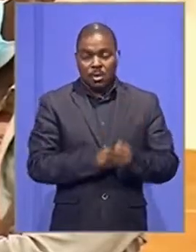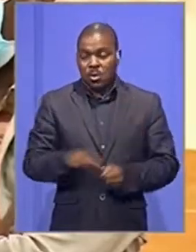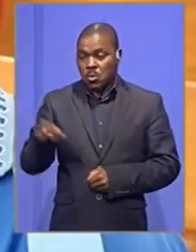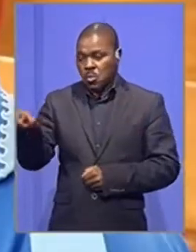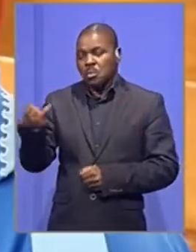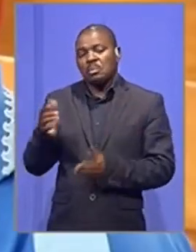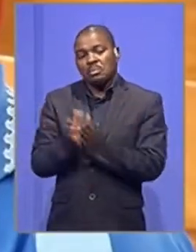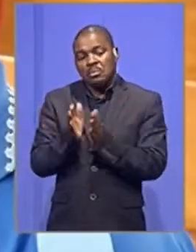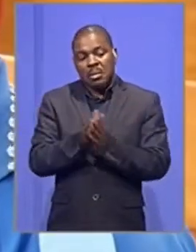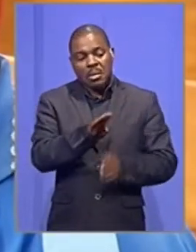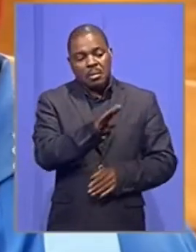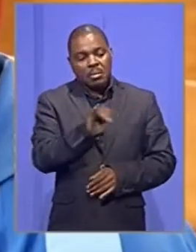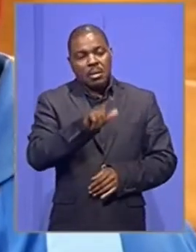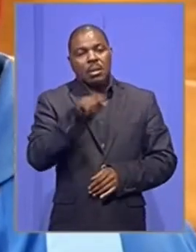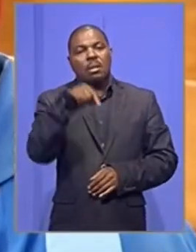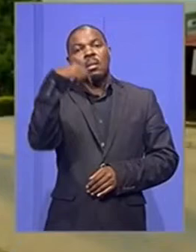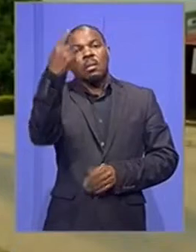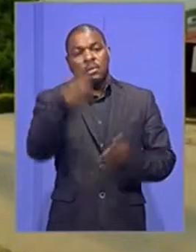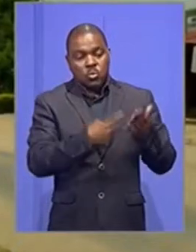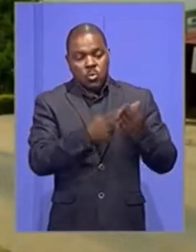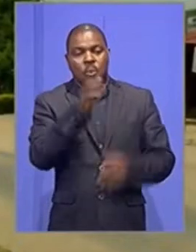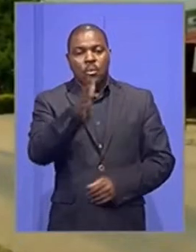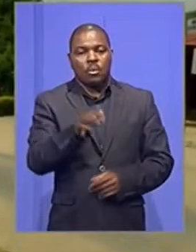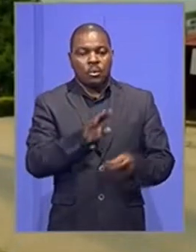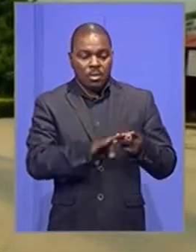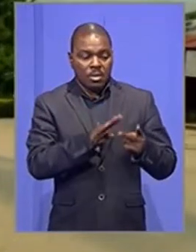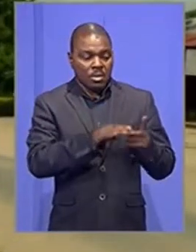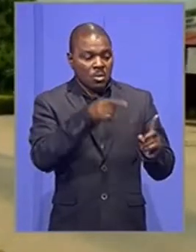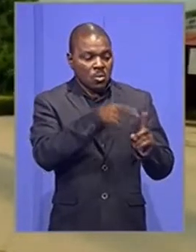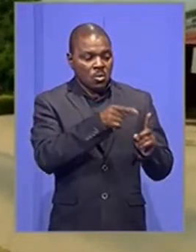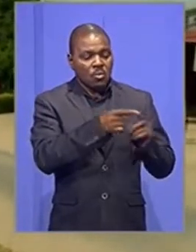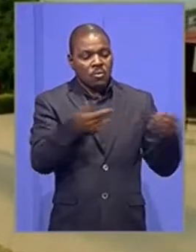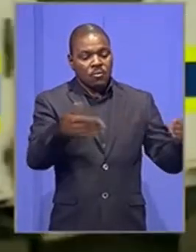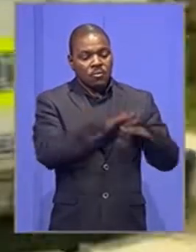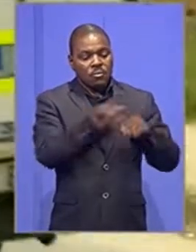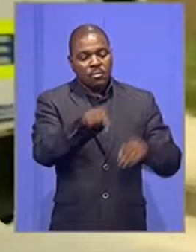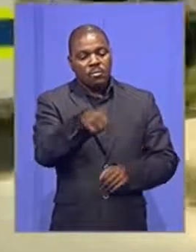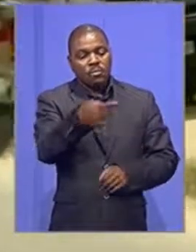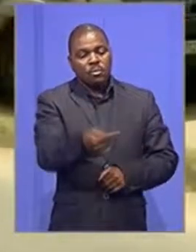ya beili ka labone wa beke e latelang fa Nomsa Sambo a tlile go bolokwa ka moso.